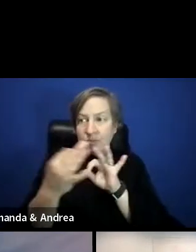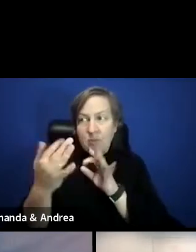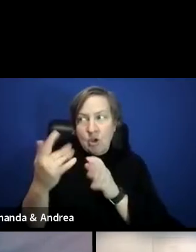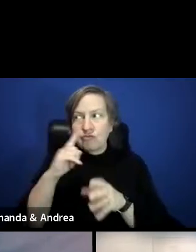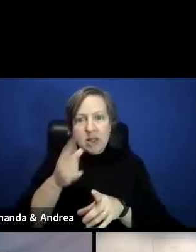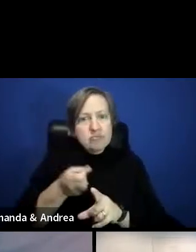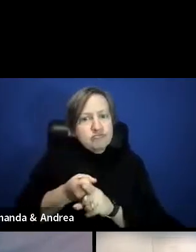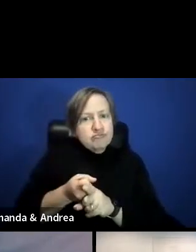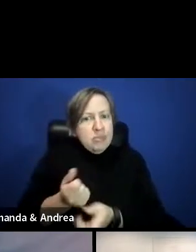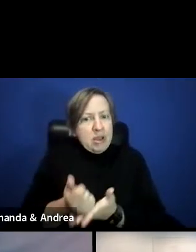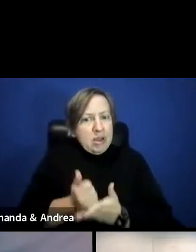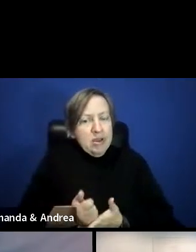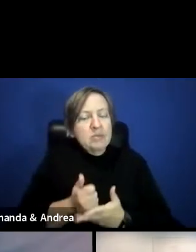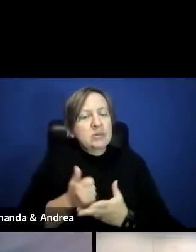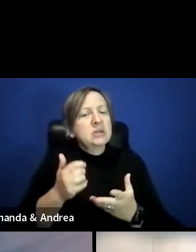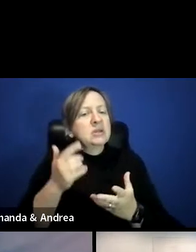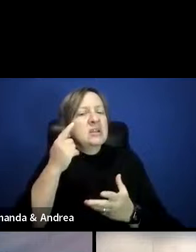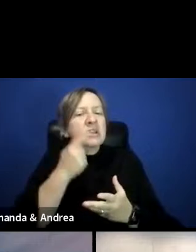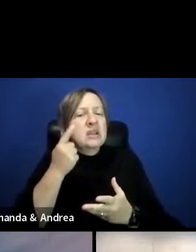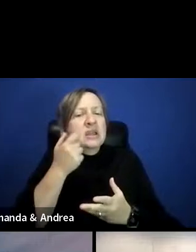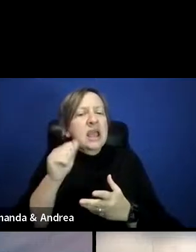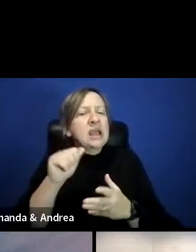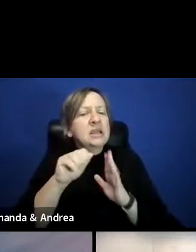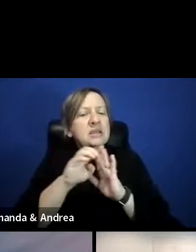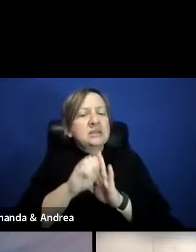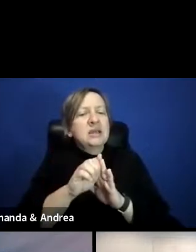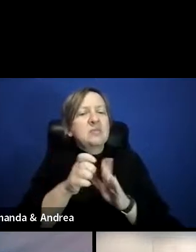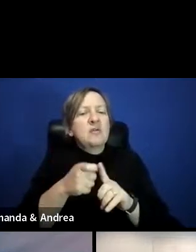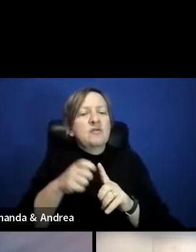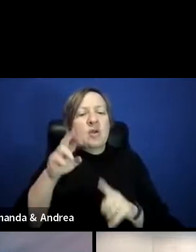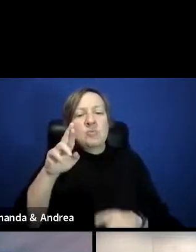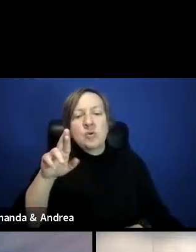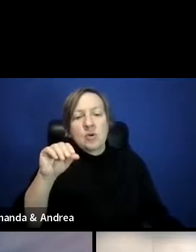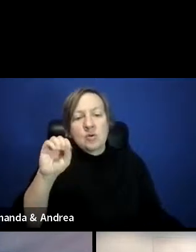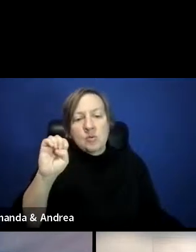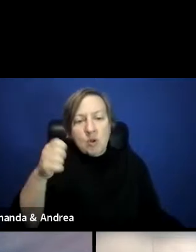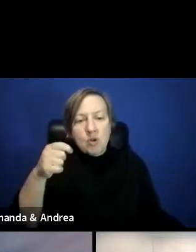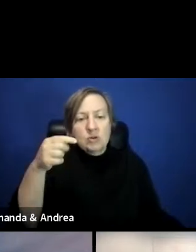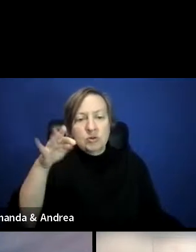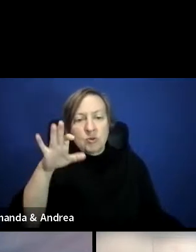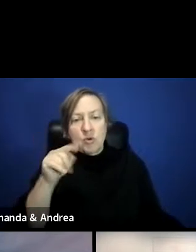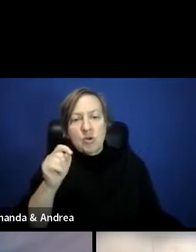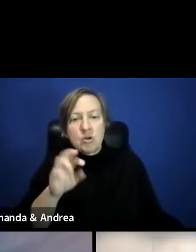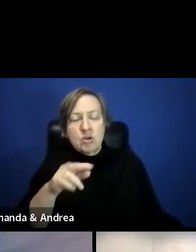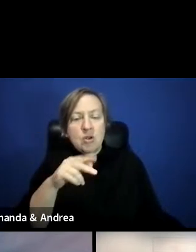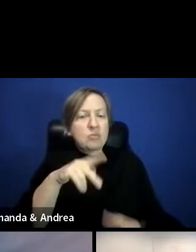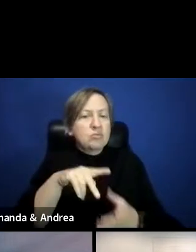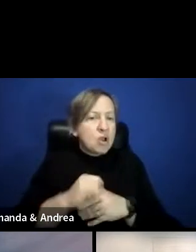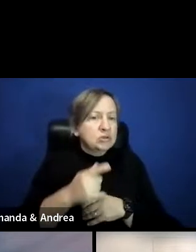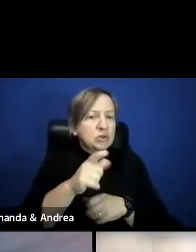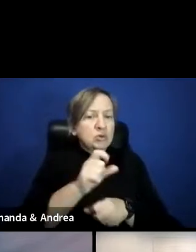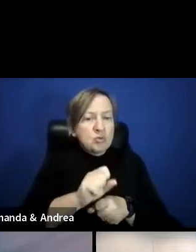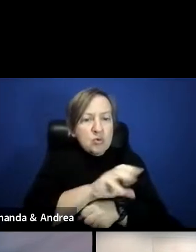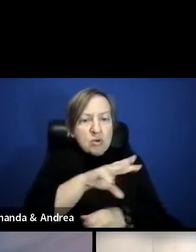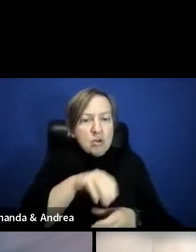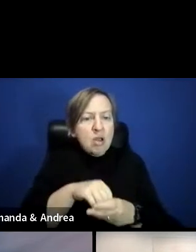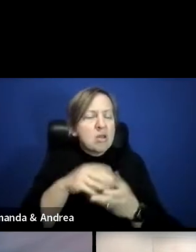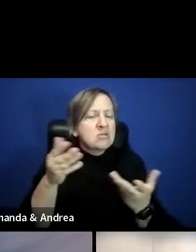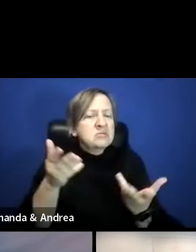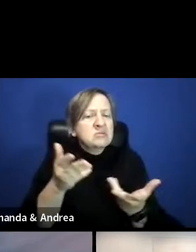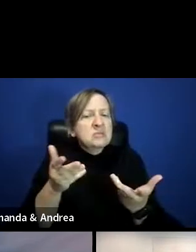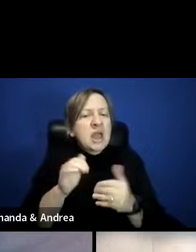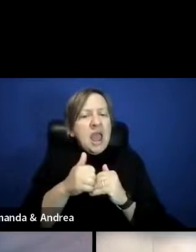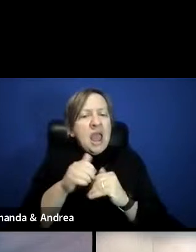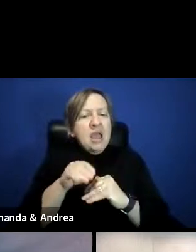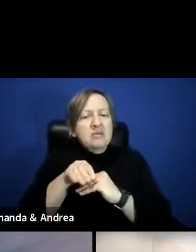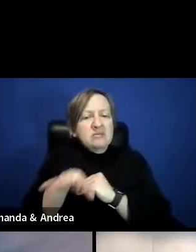of any specific examples from Rose Quarter or any other project that you've worked on where you did get to see that kind of impact on the project?